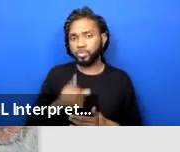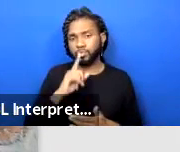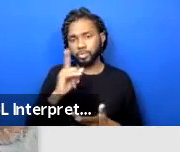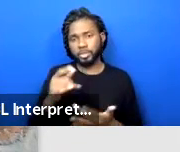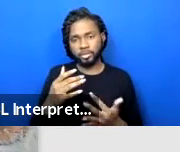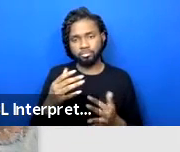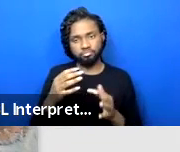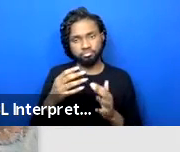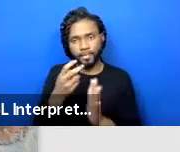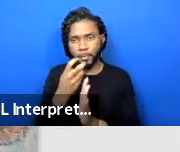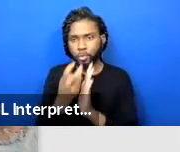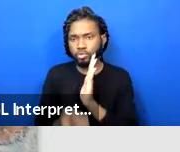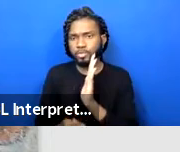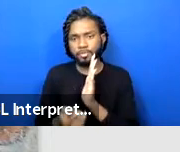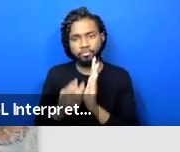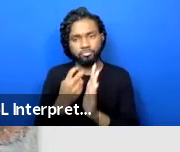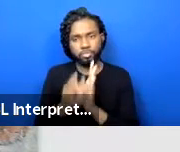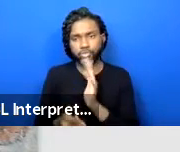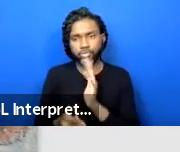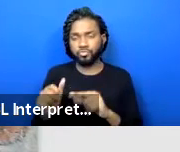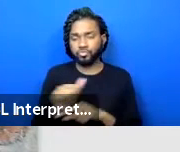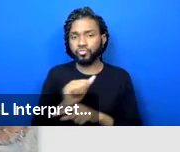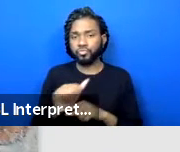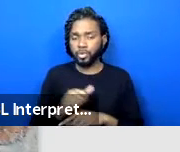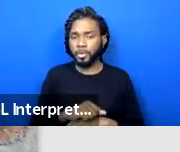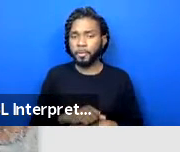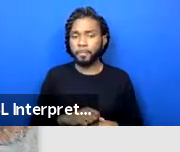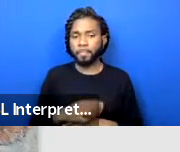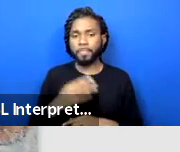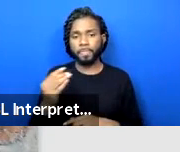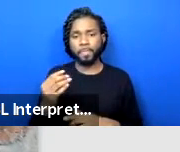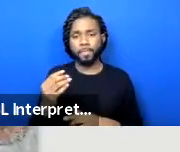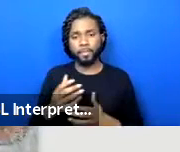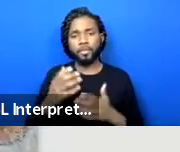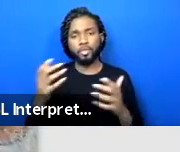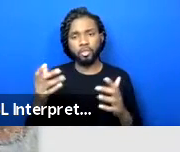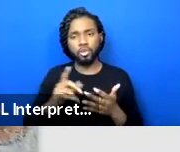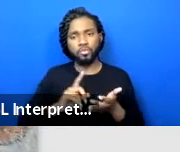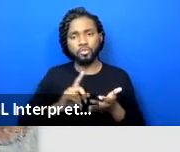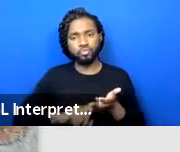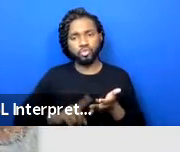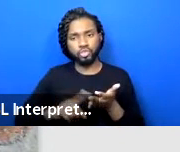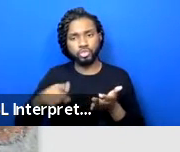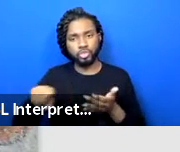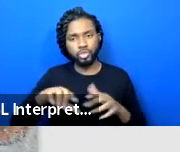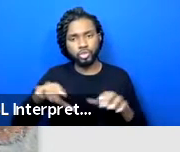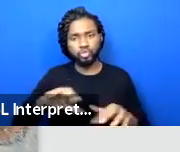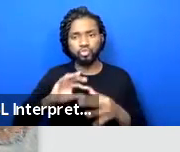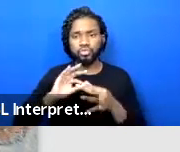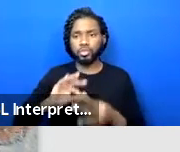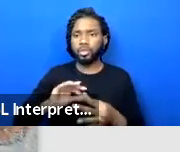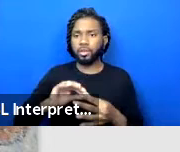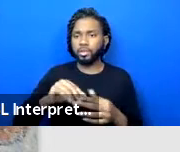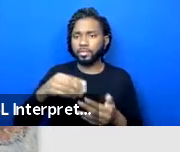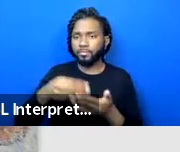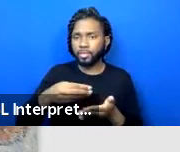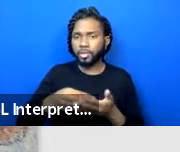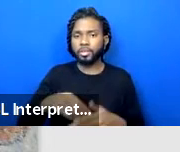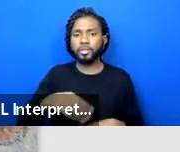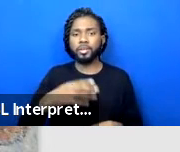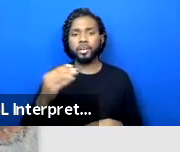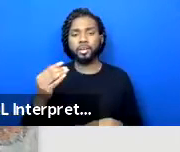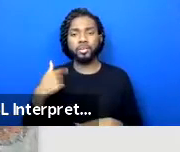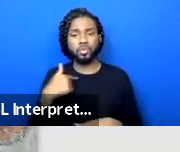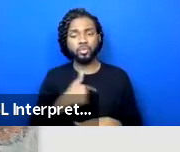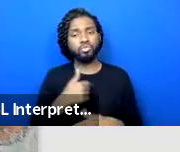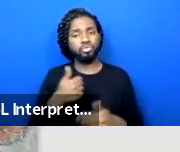immersive training. And it's a lot of research that they do on funding. And we try